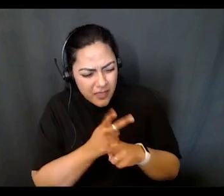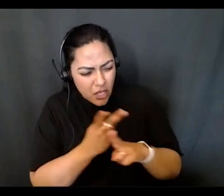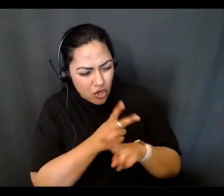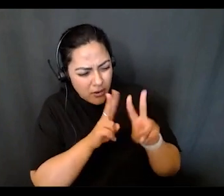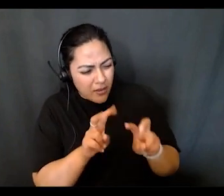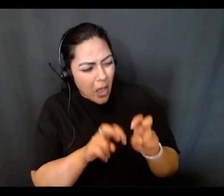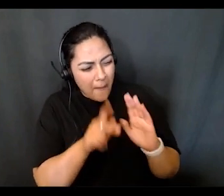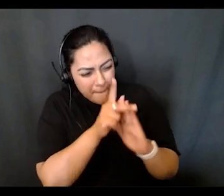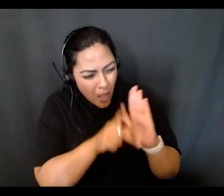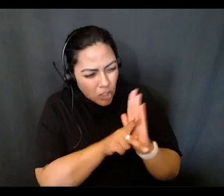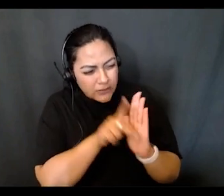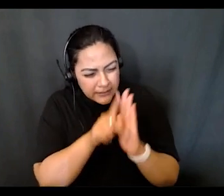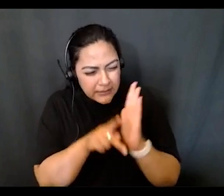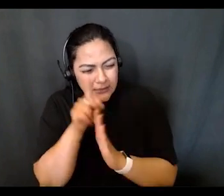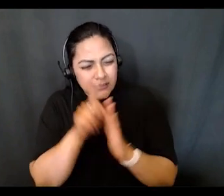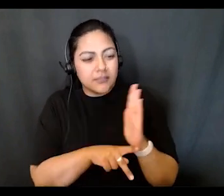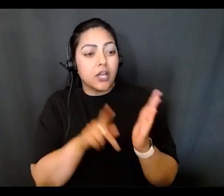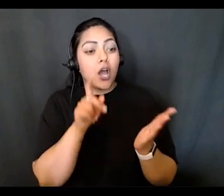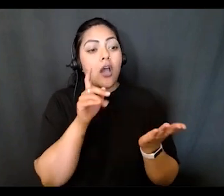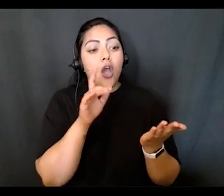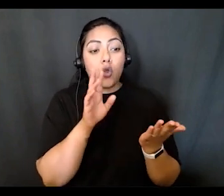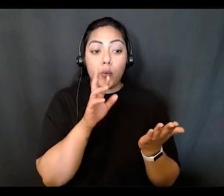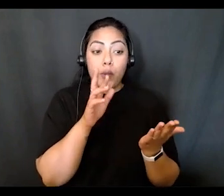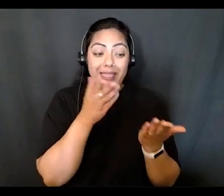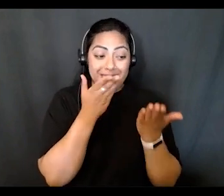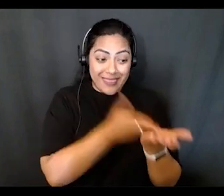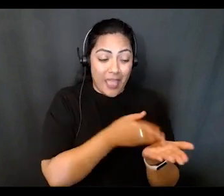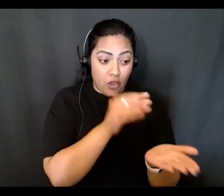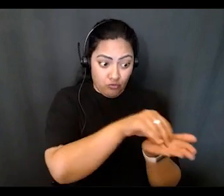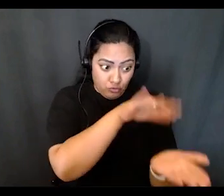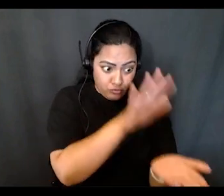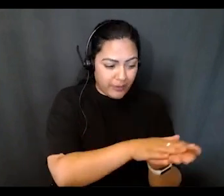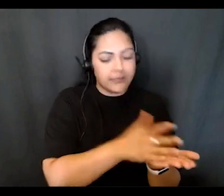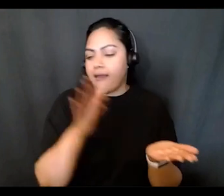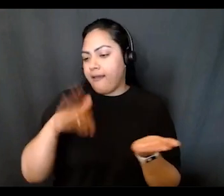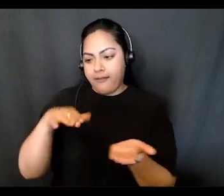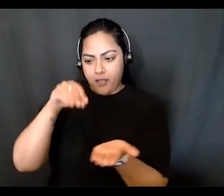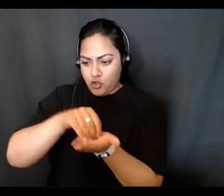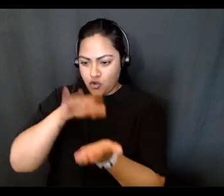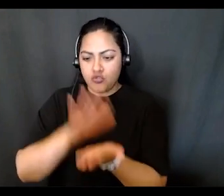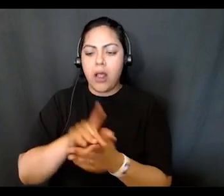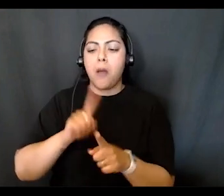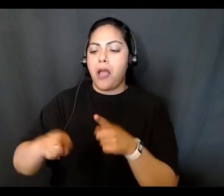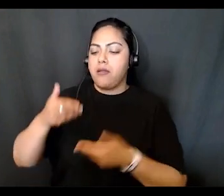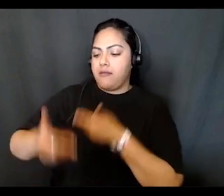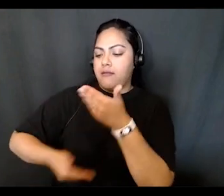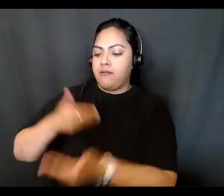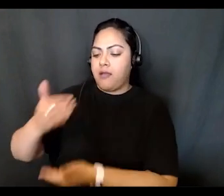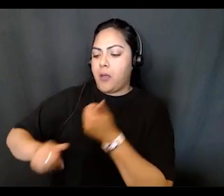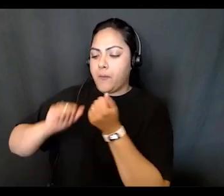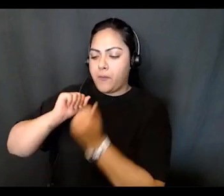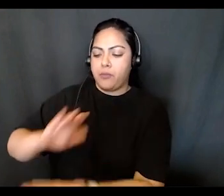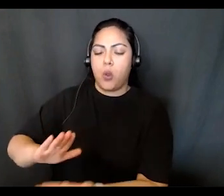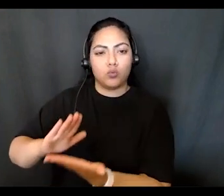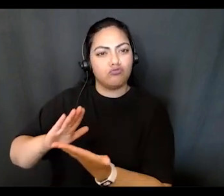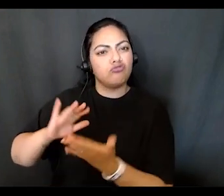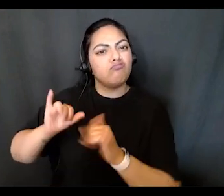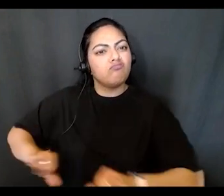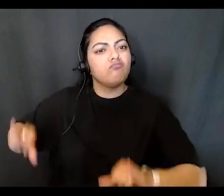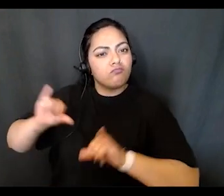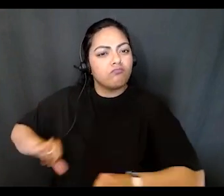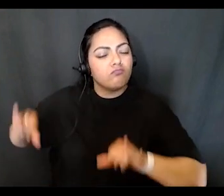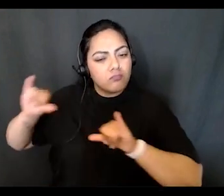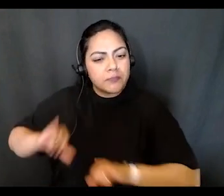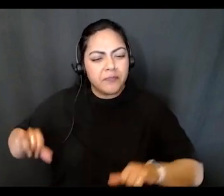are policies, so the written and unwritten rules, the way things are done, how do our systems continue to